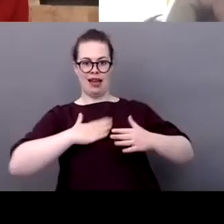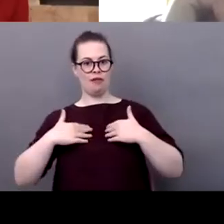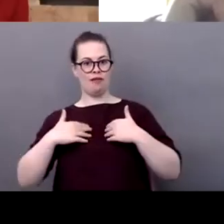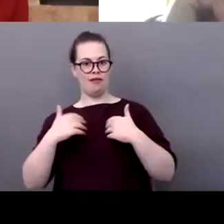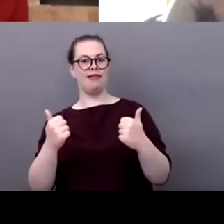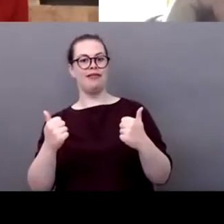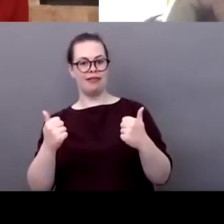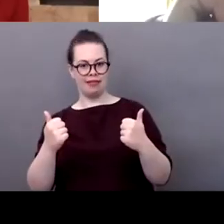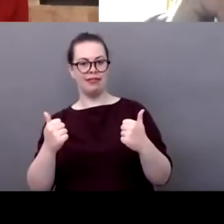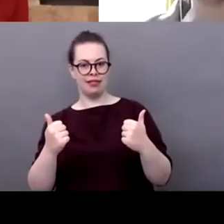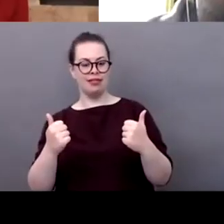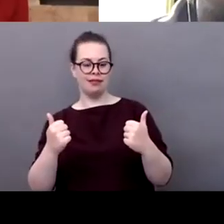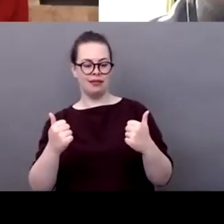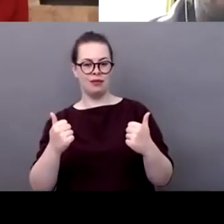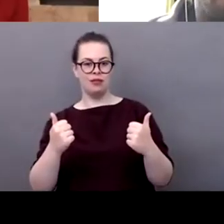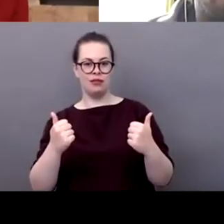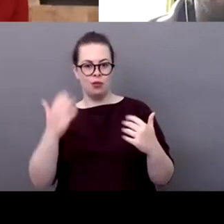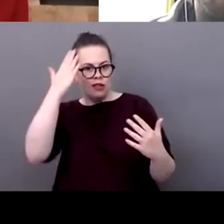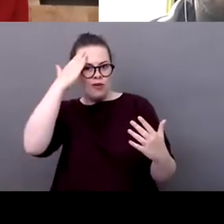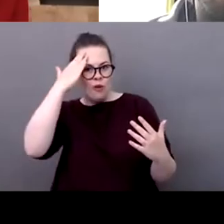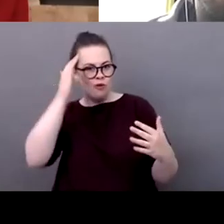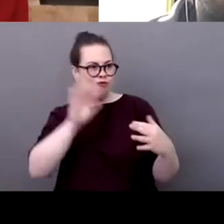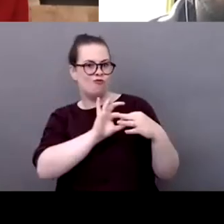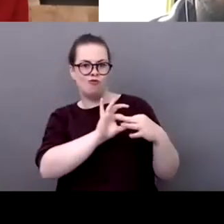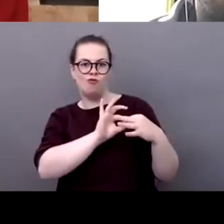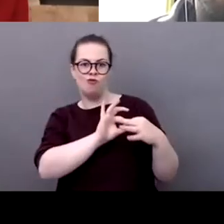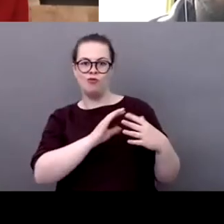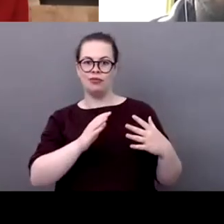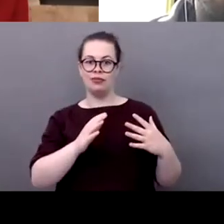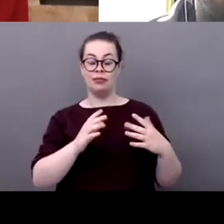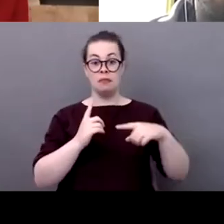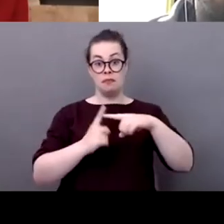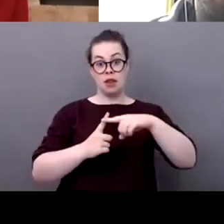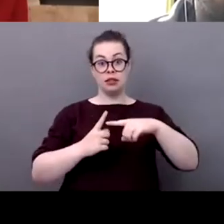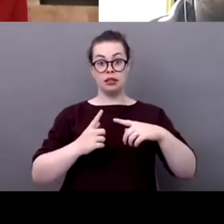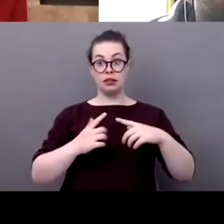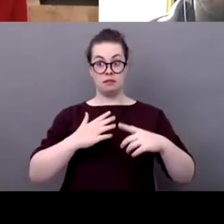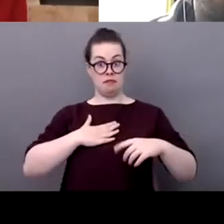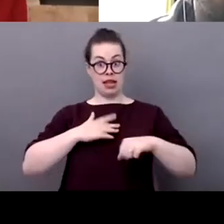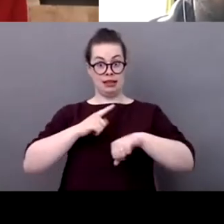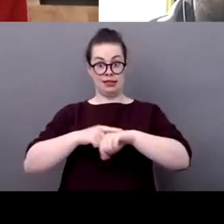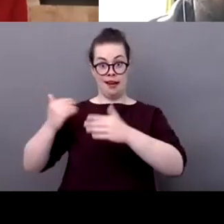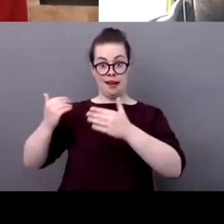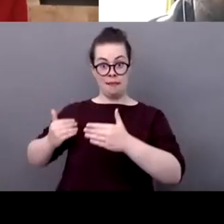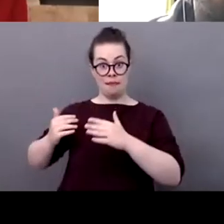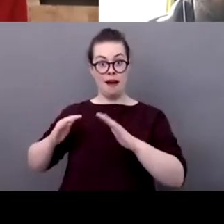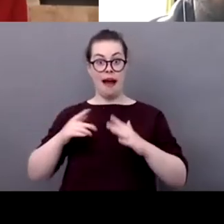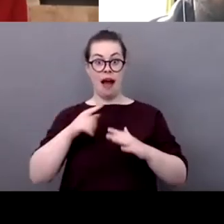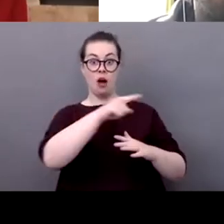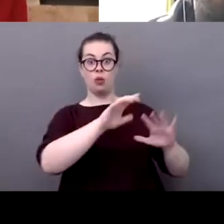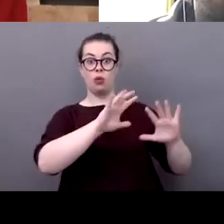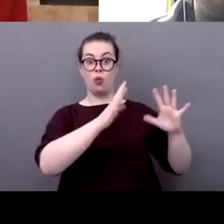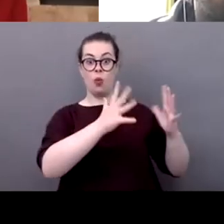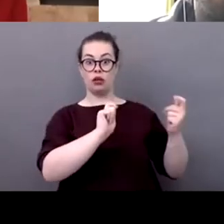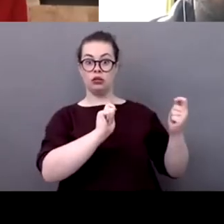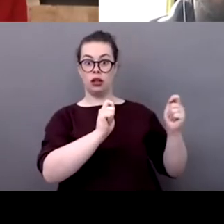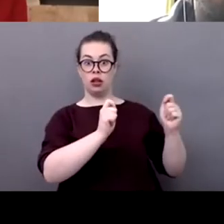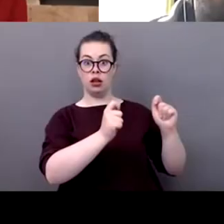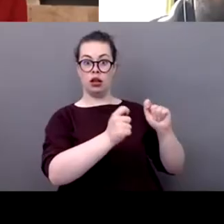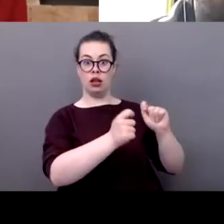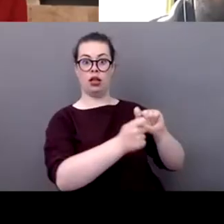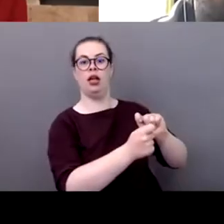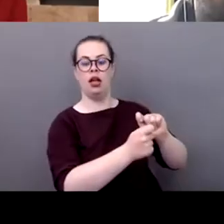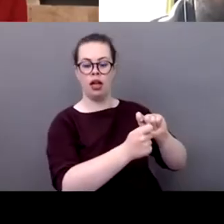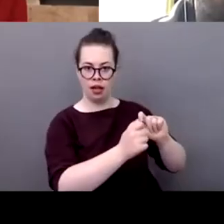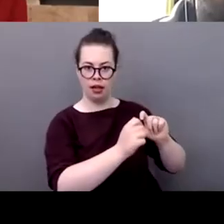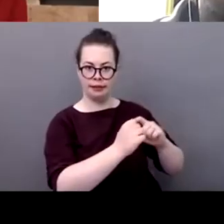we're experiencing. And then even in my lifetime, the rapid acceleration of those changes from the impacts of climate change